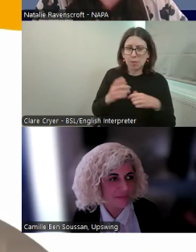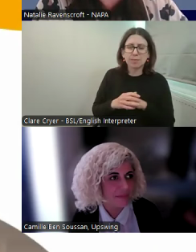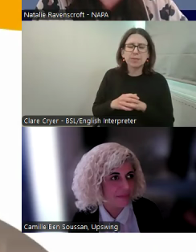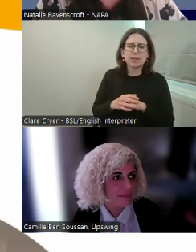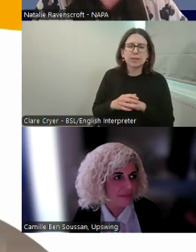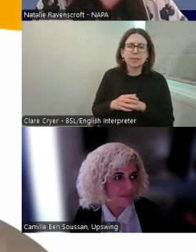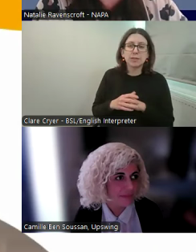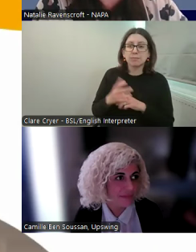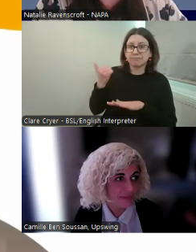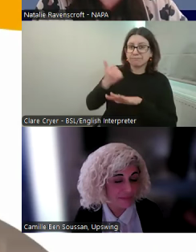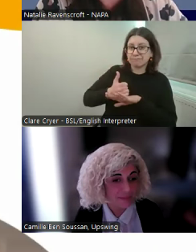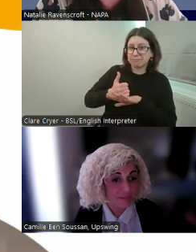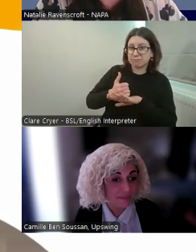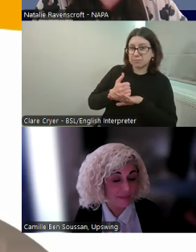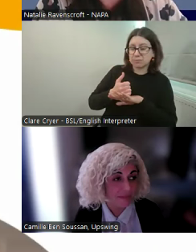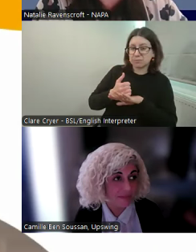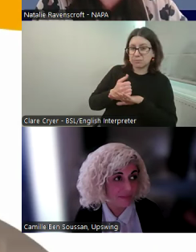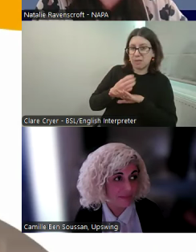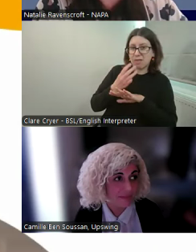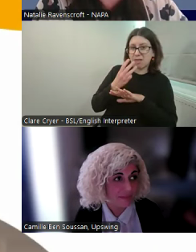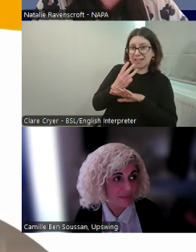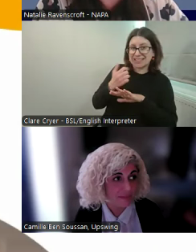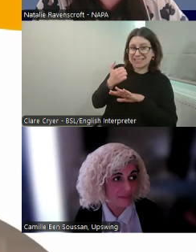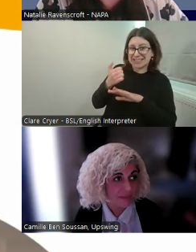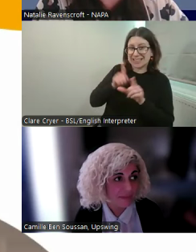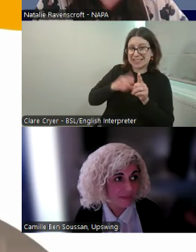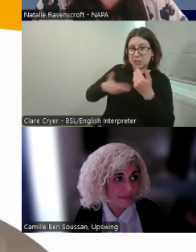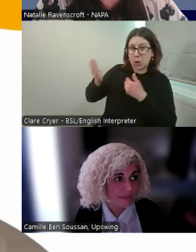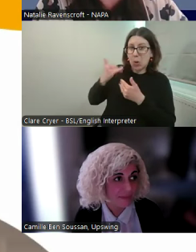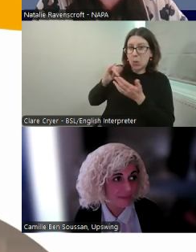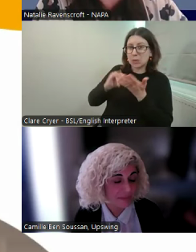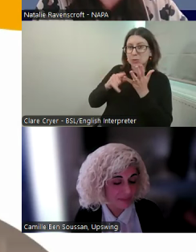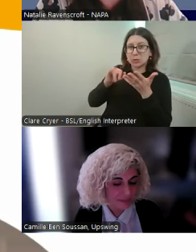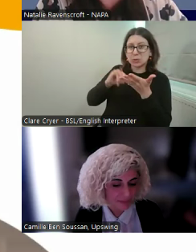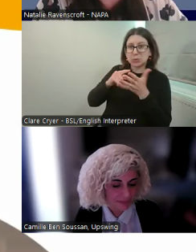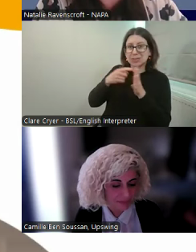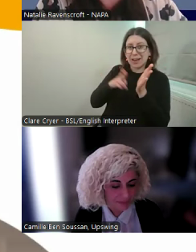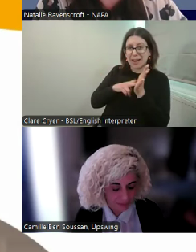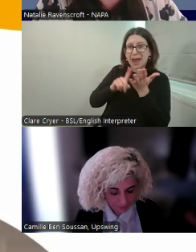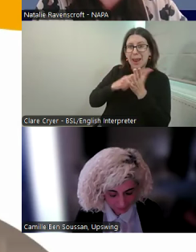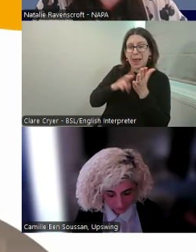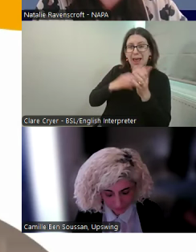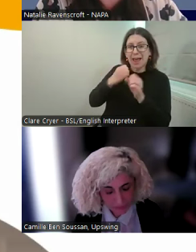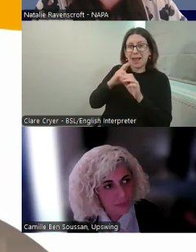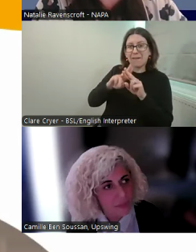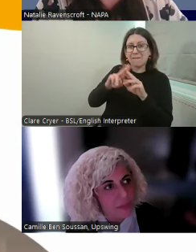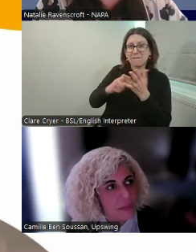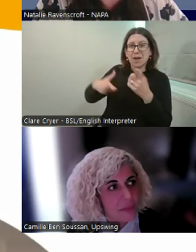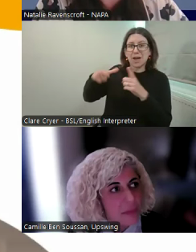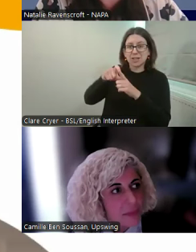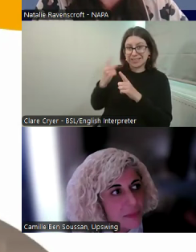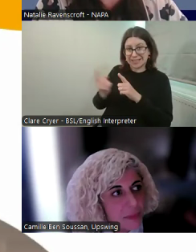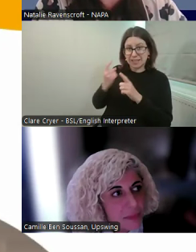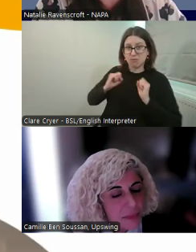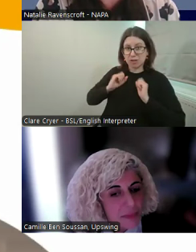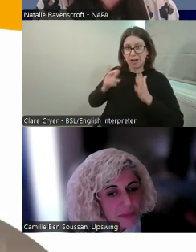It was founded 36 years ago by Susan Langford, who is retiring in a couple of weeks' time.